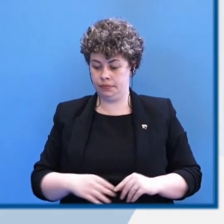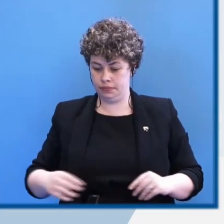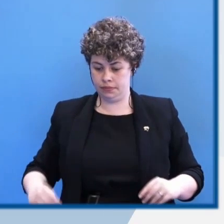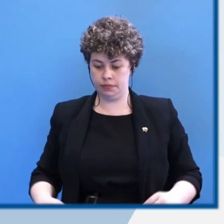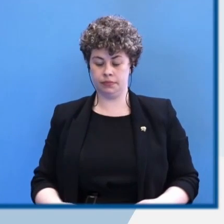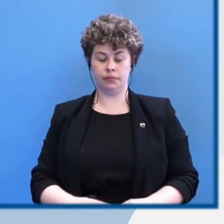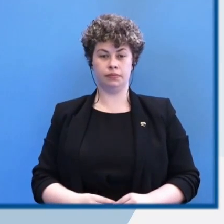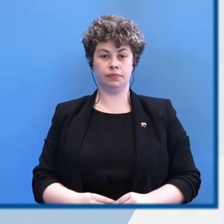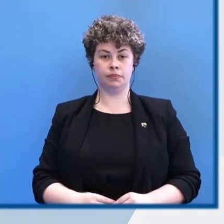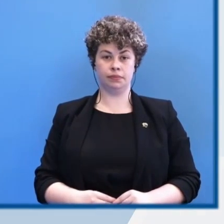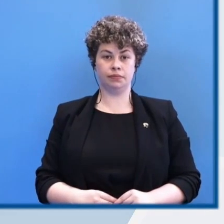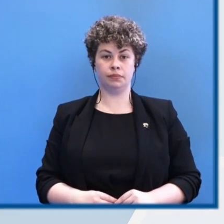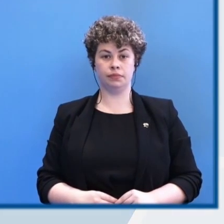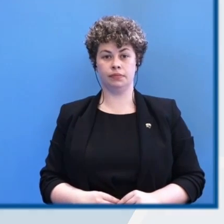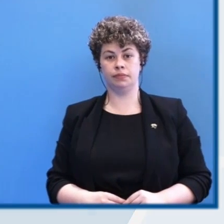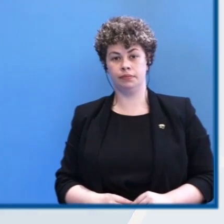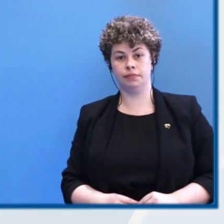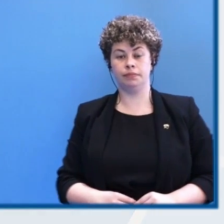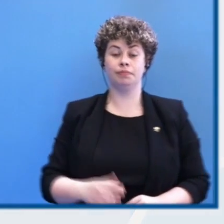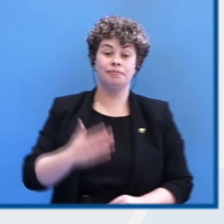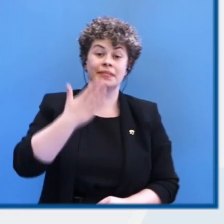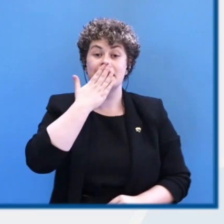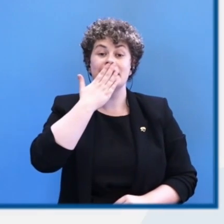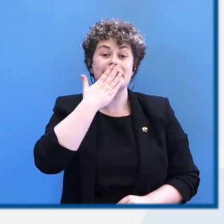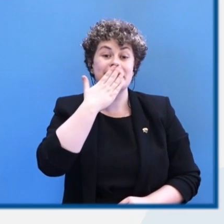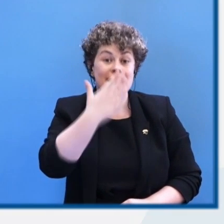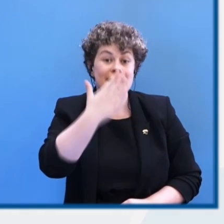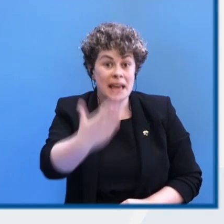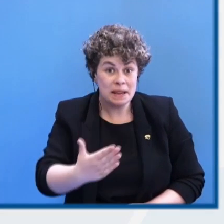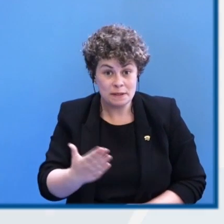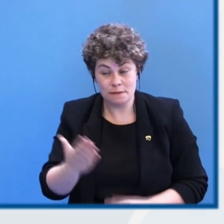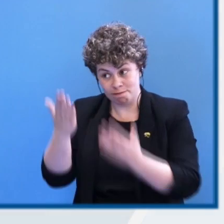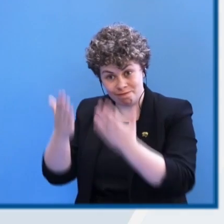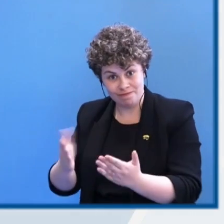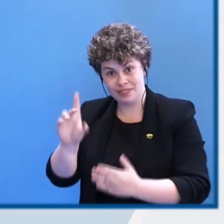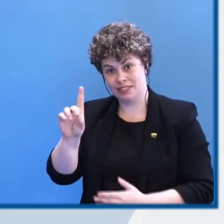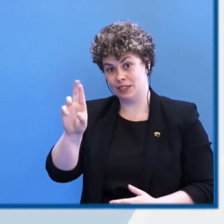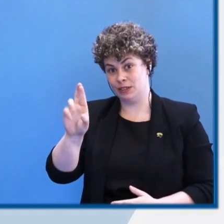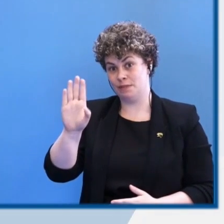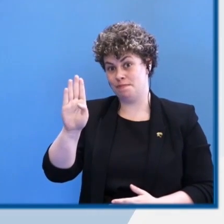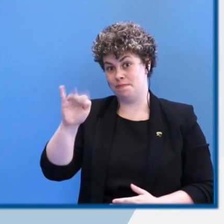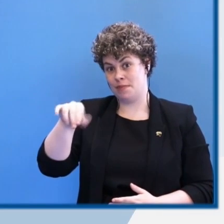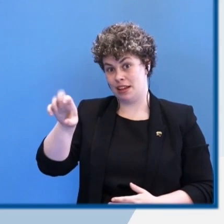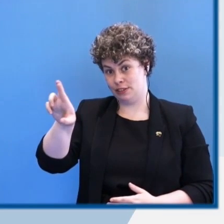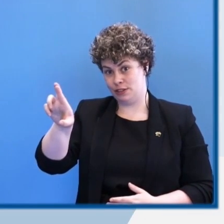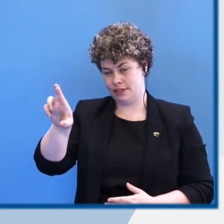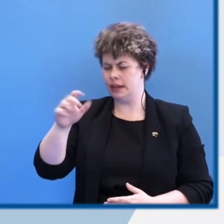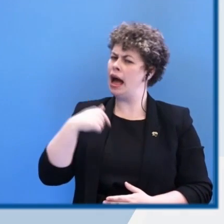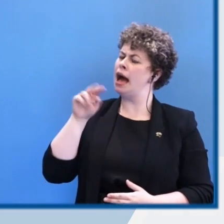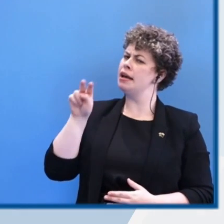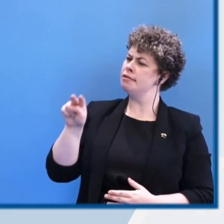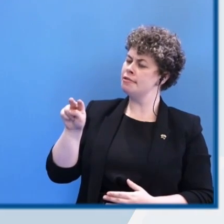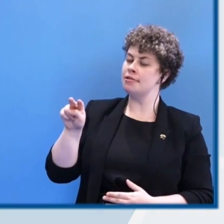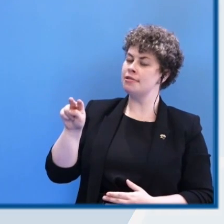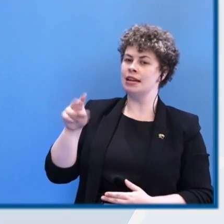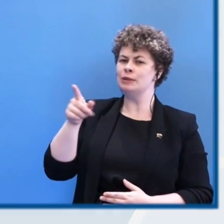Thank you very much, Dr. Binder. Thanks for those points. I noticed that you say that the cooperation is